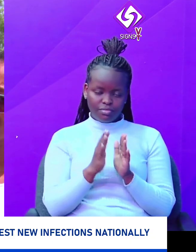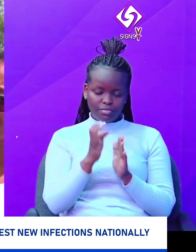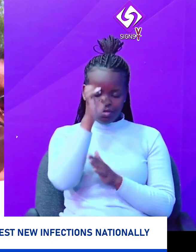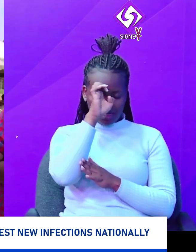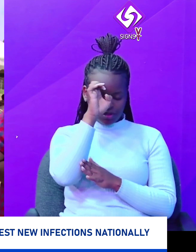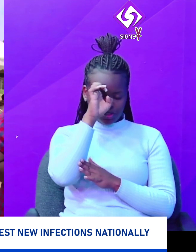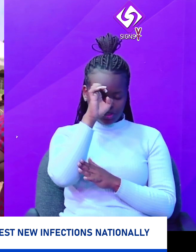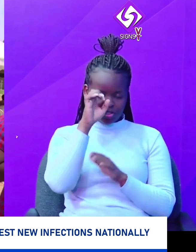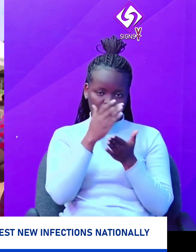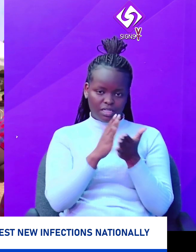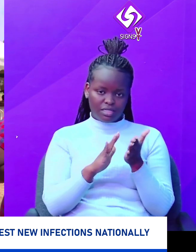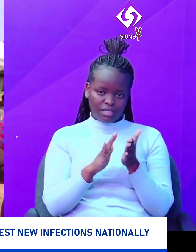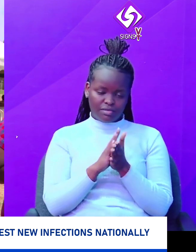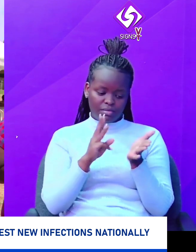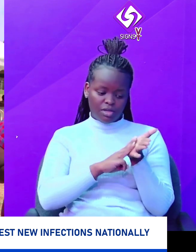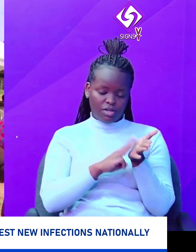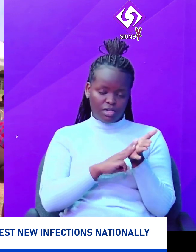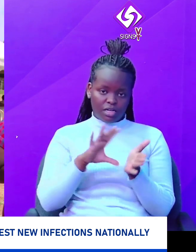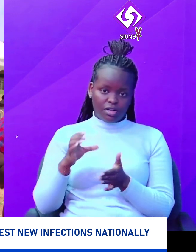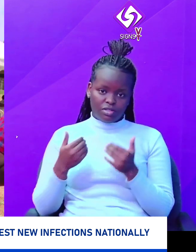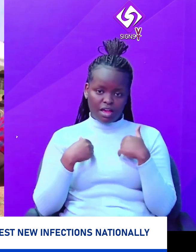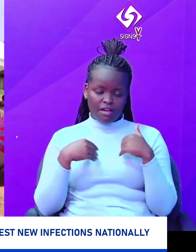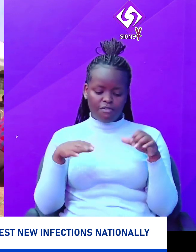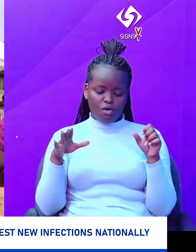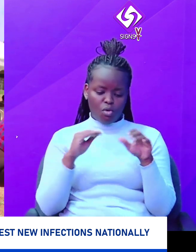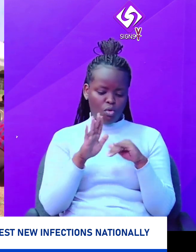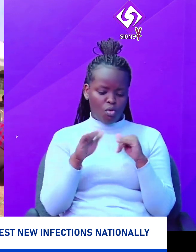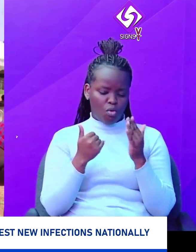sector. Migori County, we have a total of